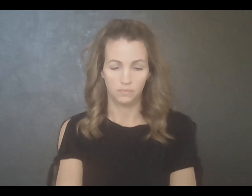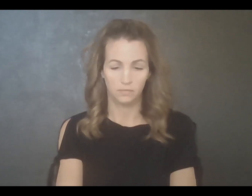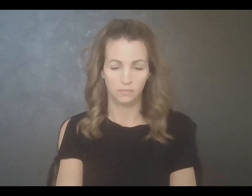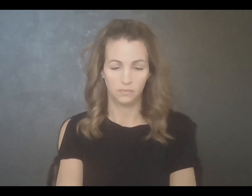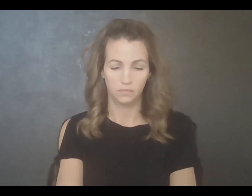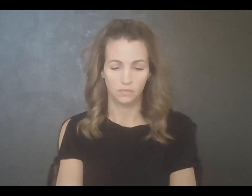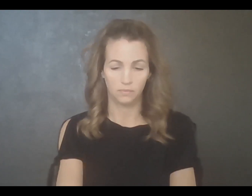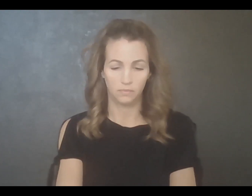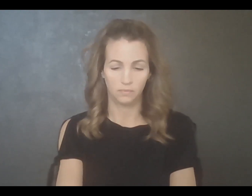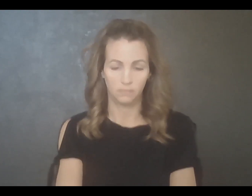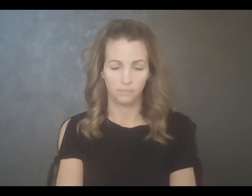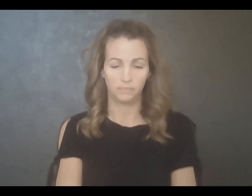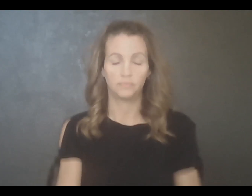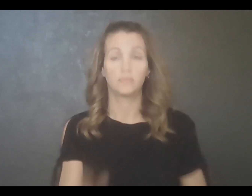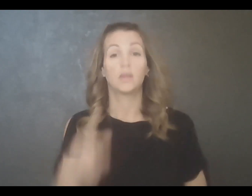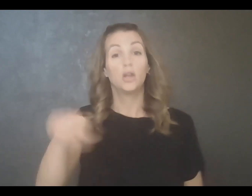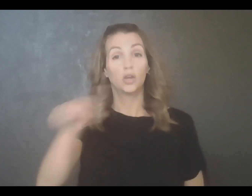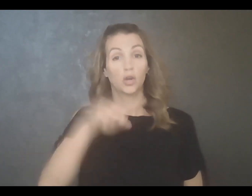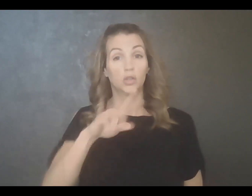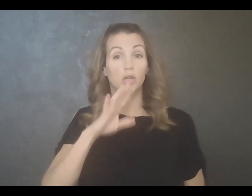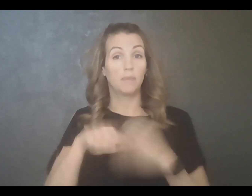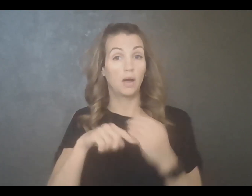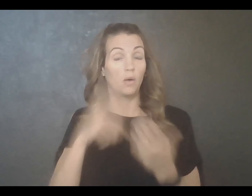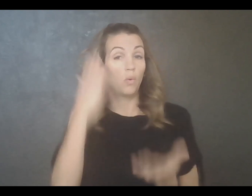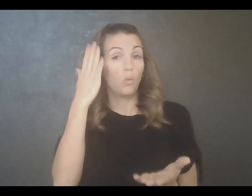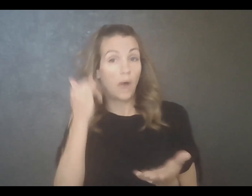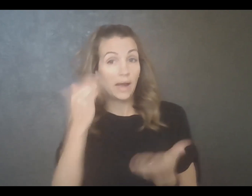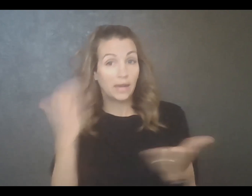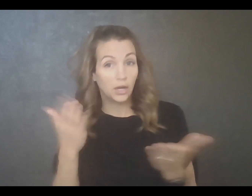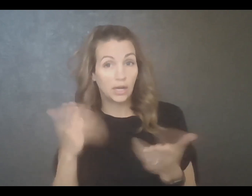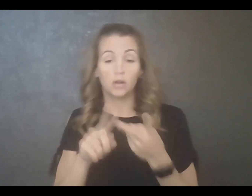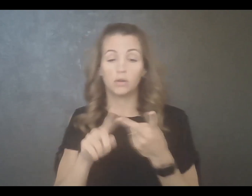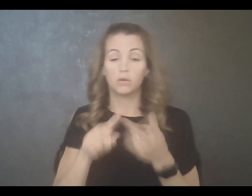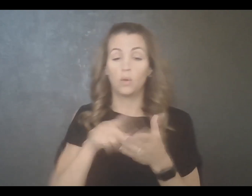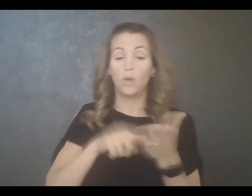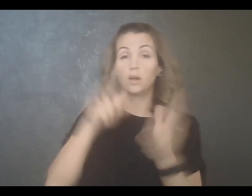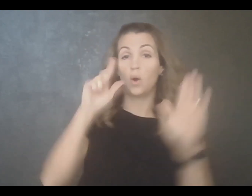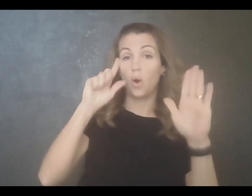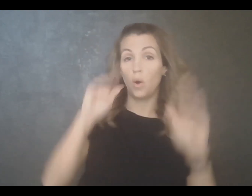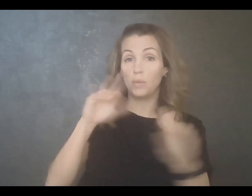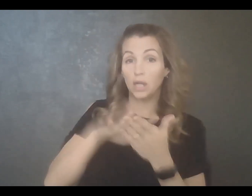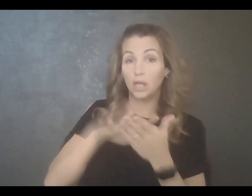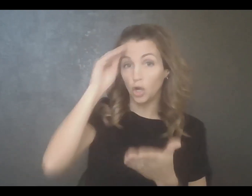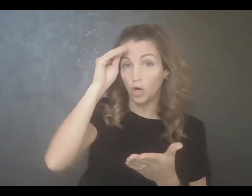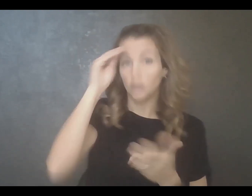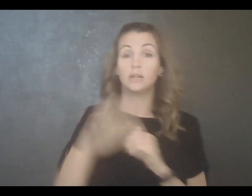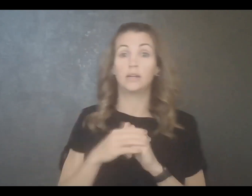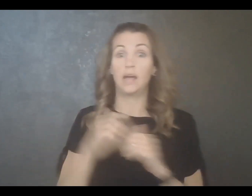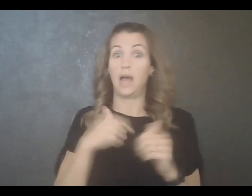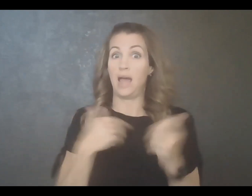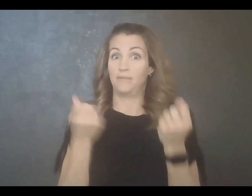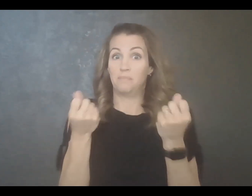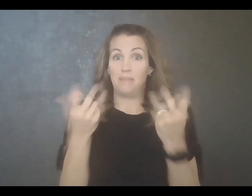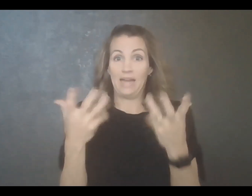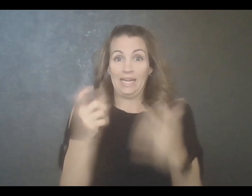and then again, feel free to just introduce yourselves. Oh, here we go. I know you all understand I have so many tabs open